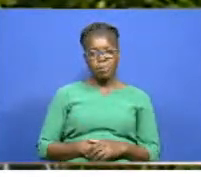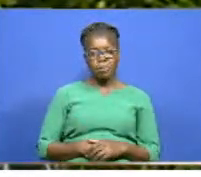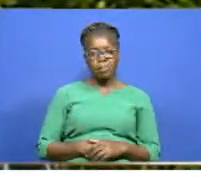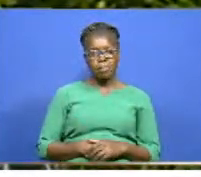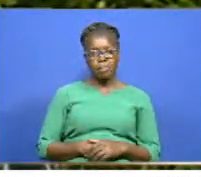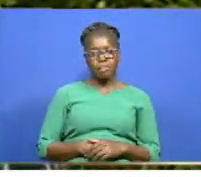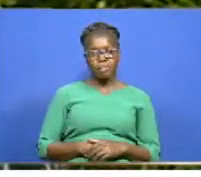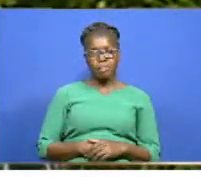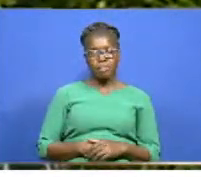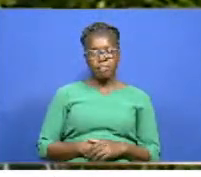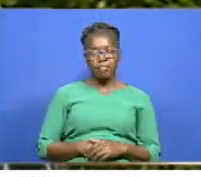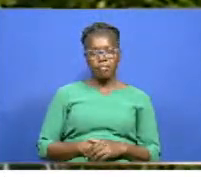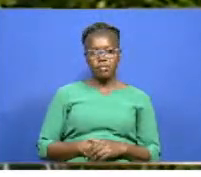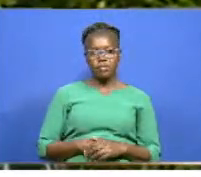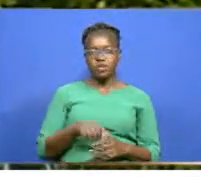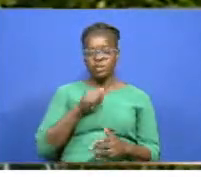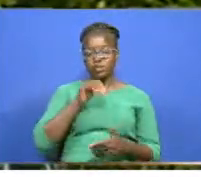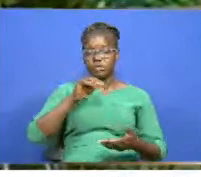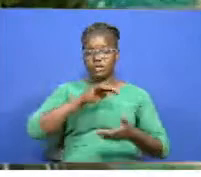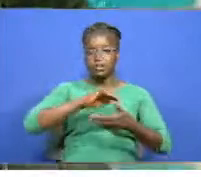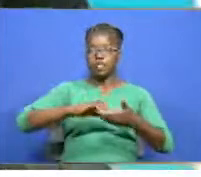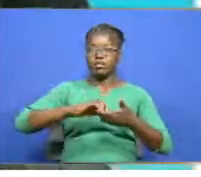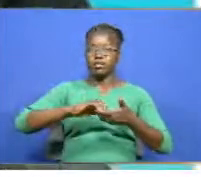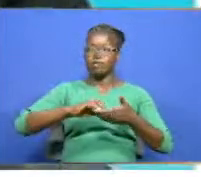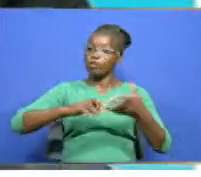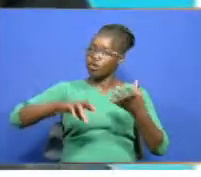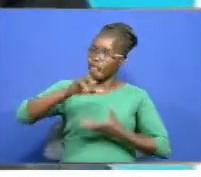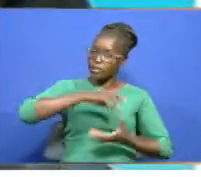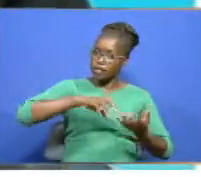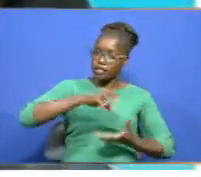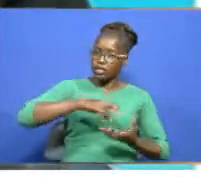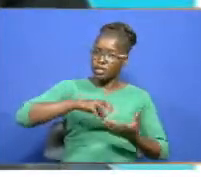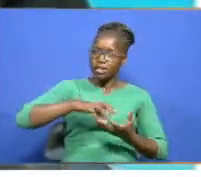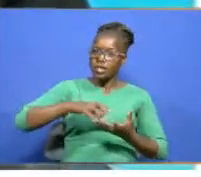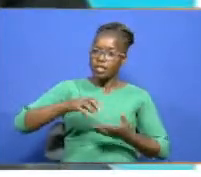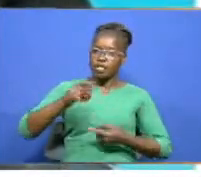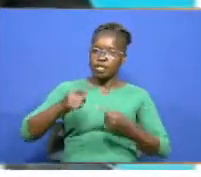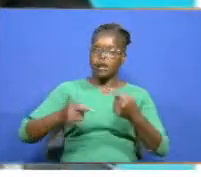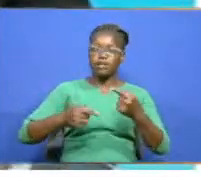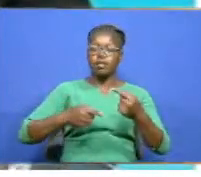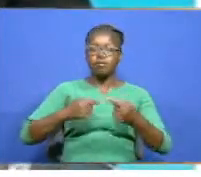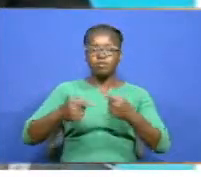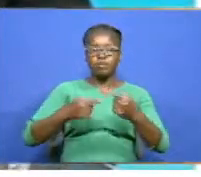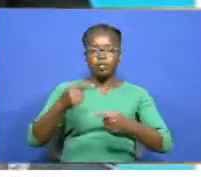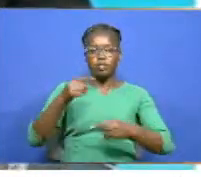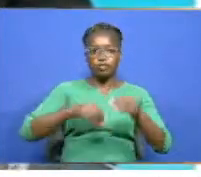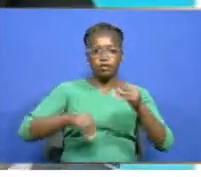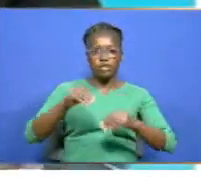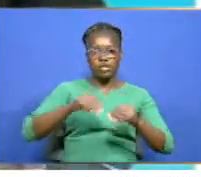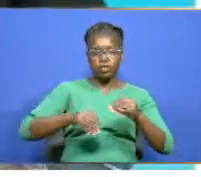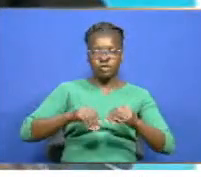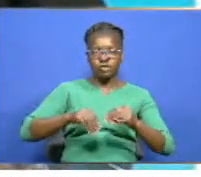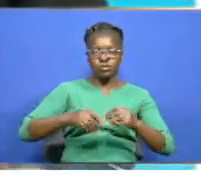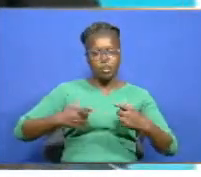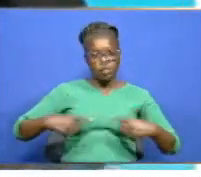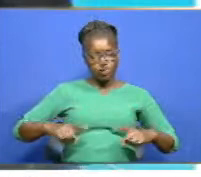And we tell them, don't get entangled in the electoral process of Matungu. You're a public officer. That